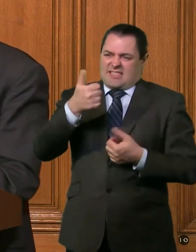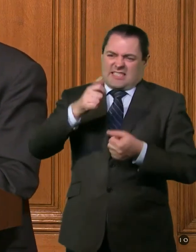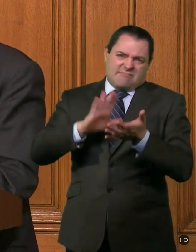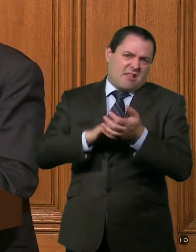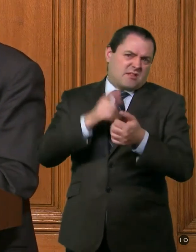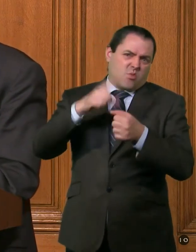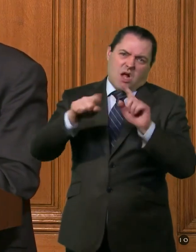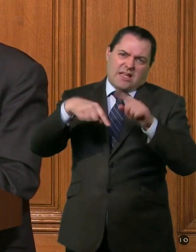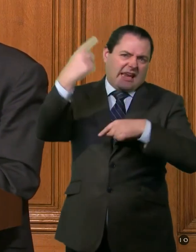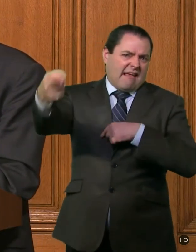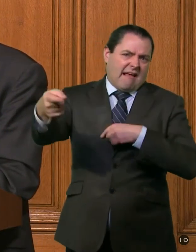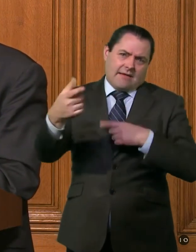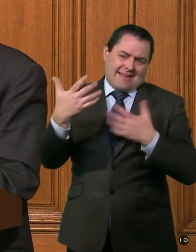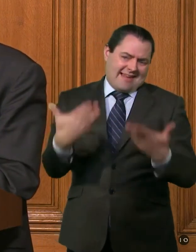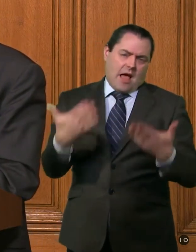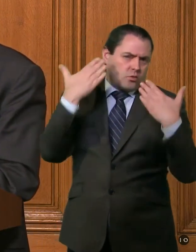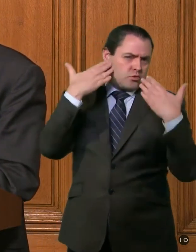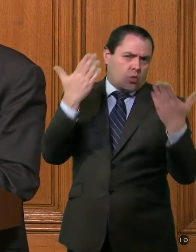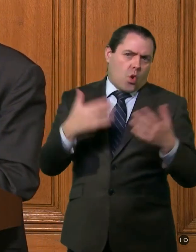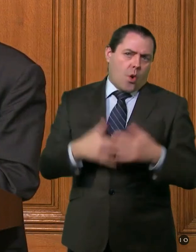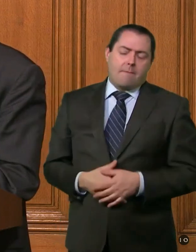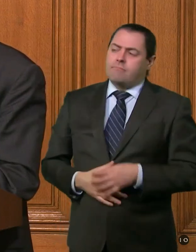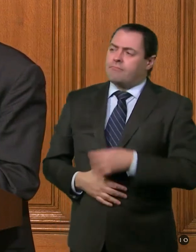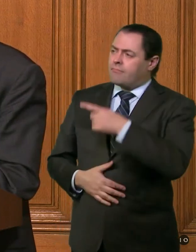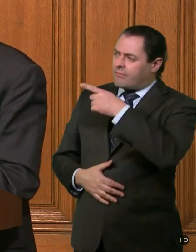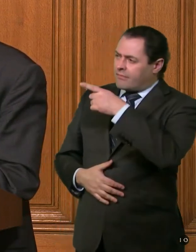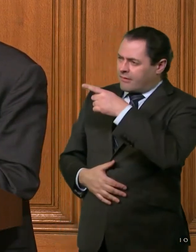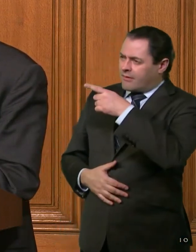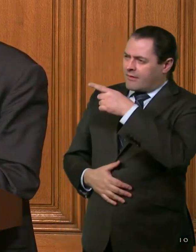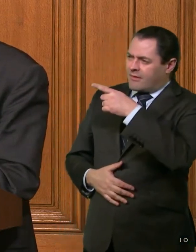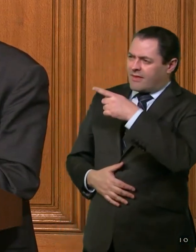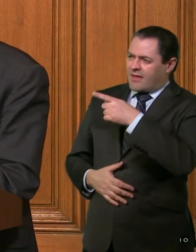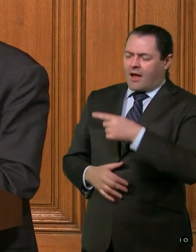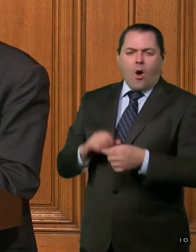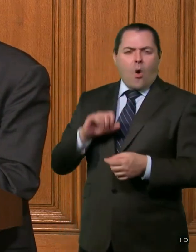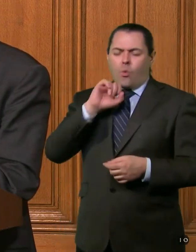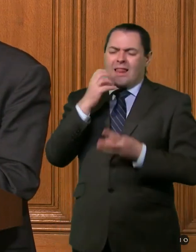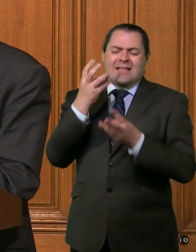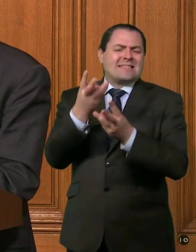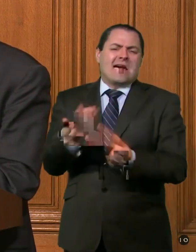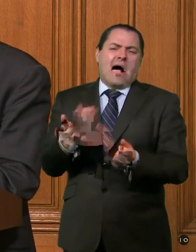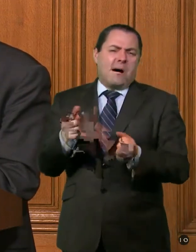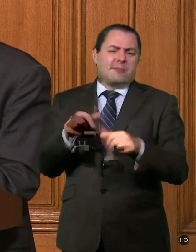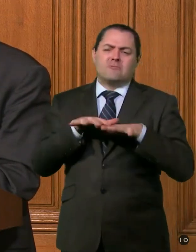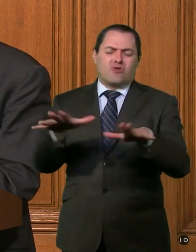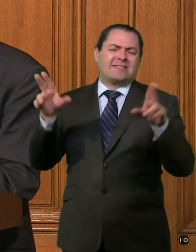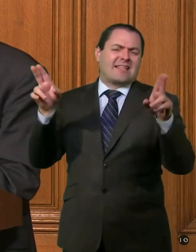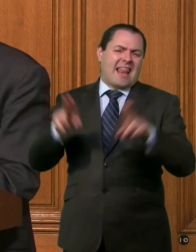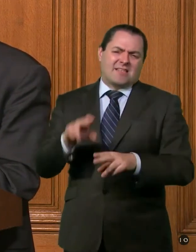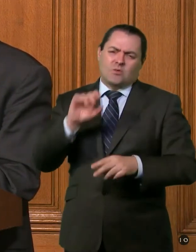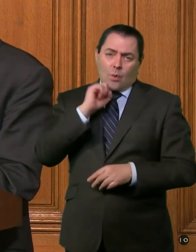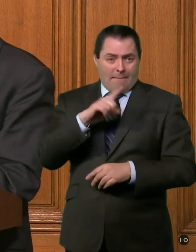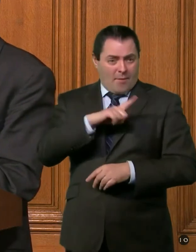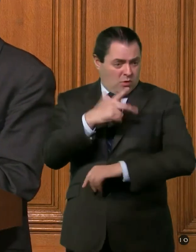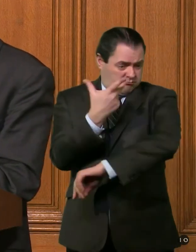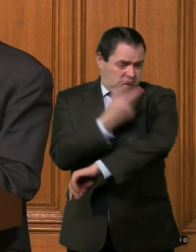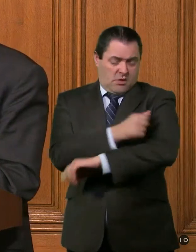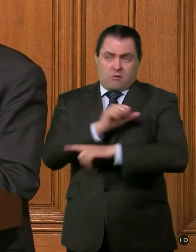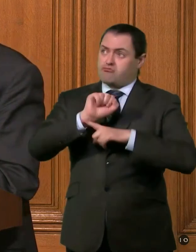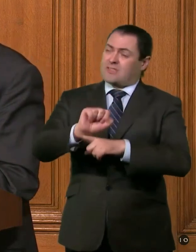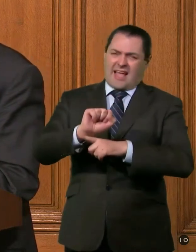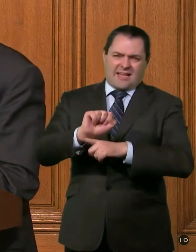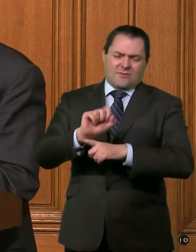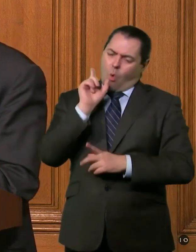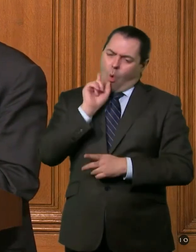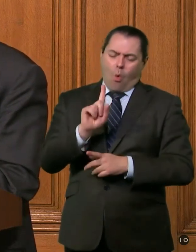of this degree of efficacy without there being some effect, but we can't put a number on it at the moment. I think it's really important that as these are rolled out across